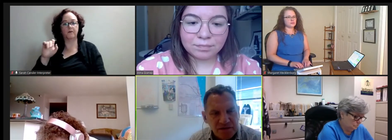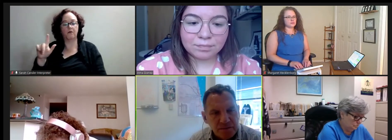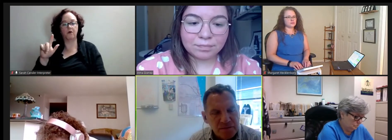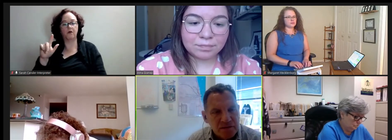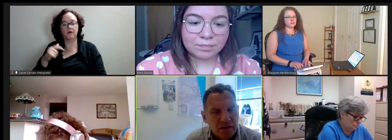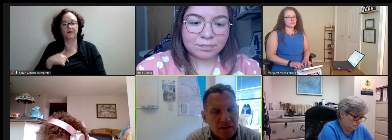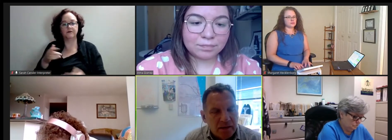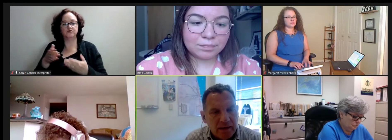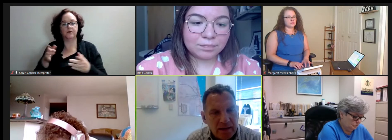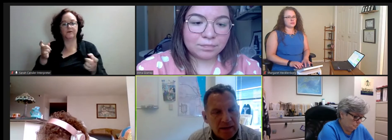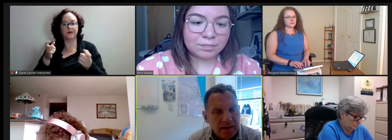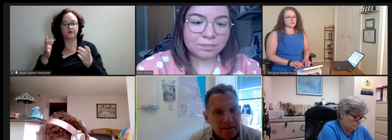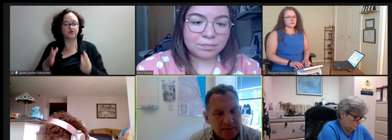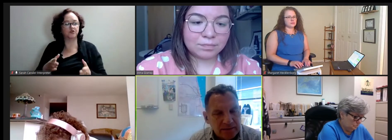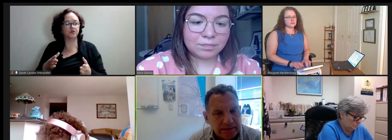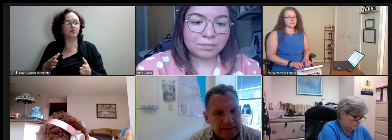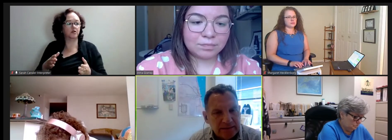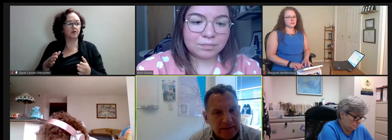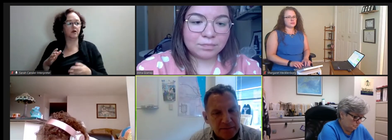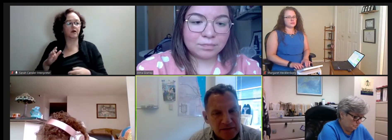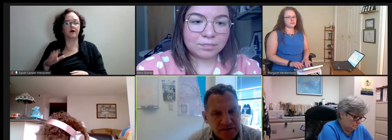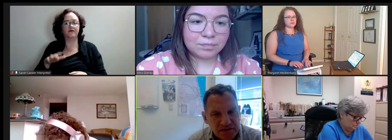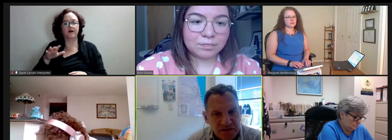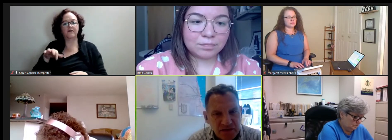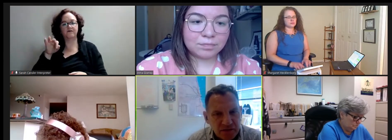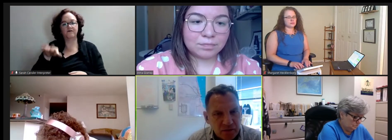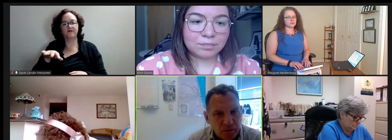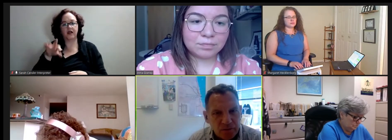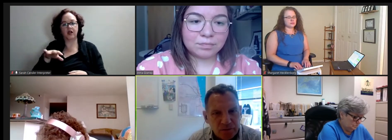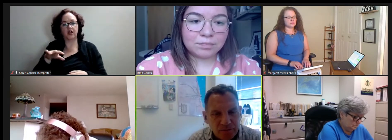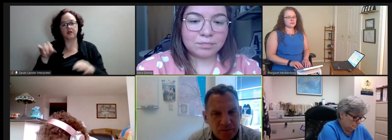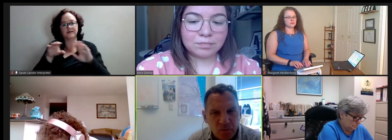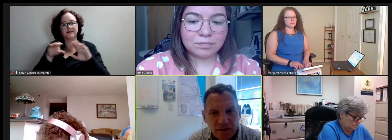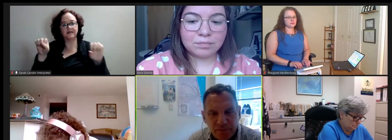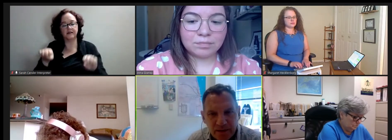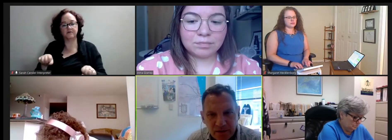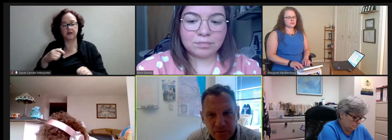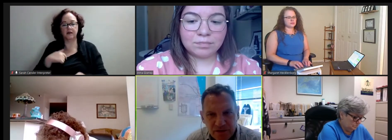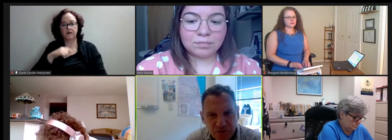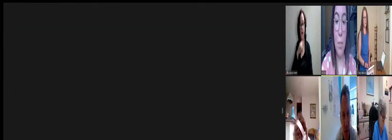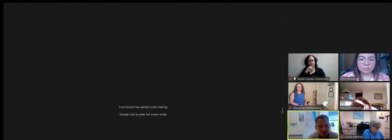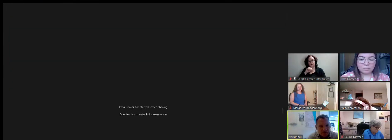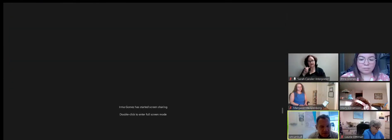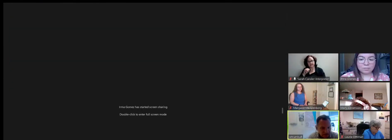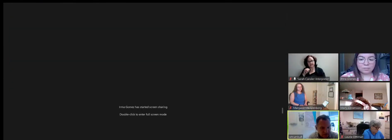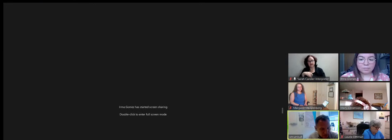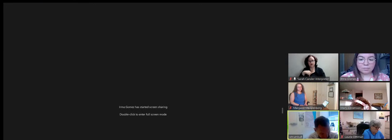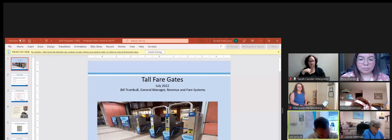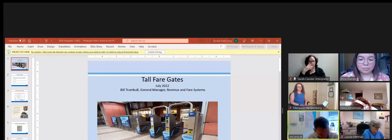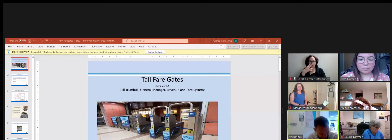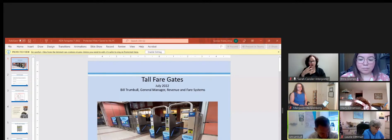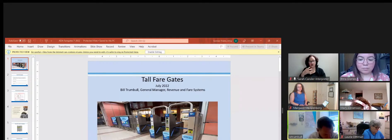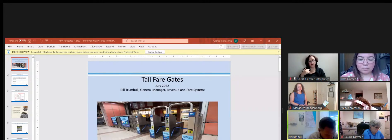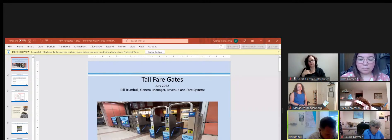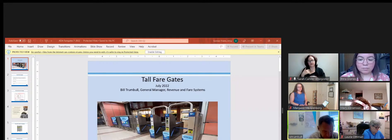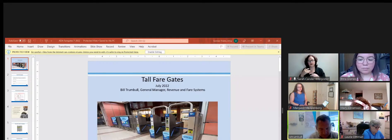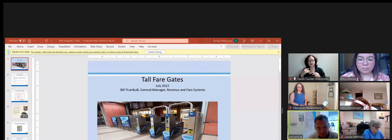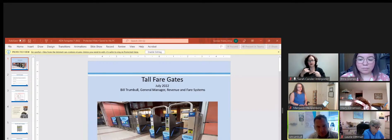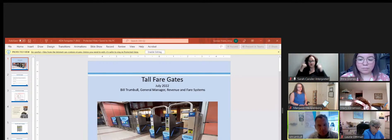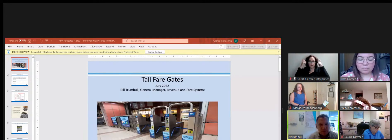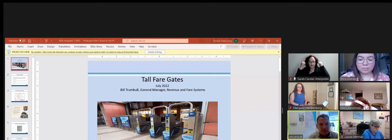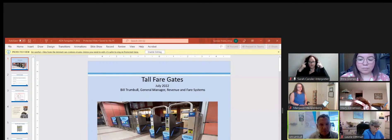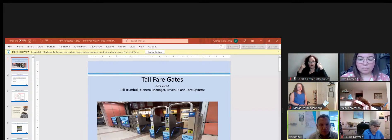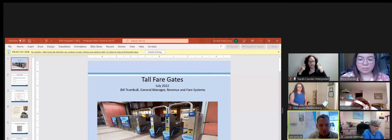fare systems. And I'm a 60-year-old white male with short curly hair wearing a very